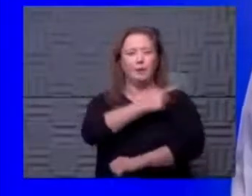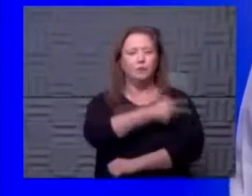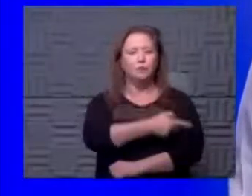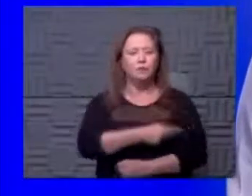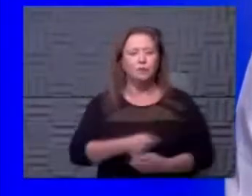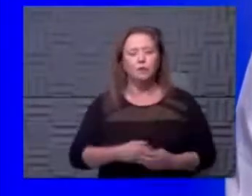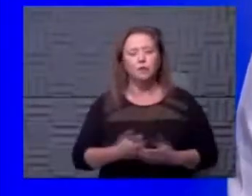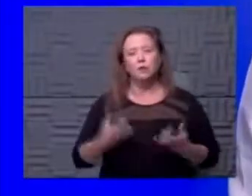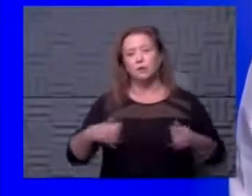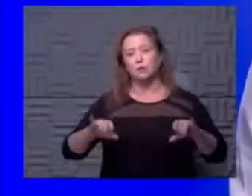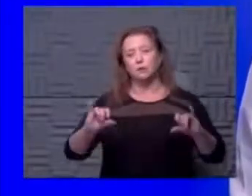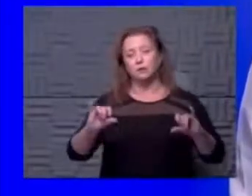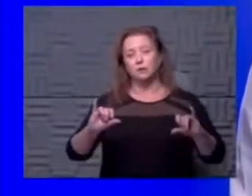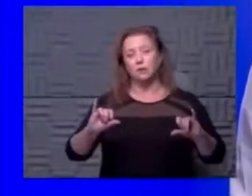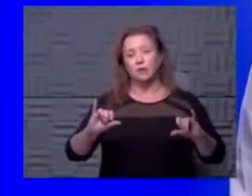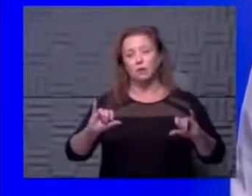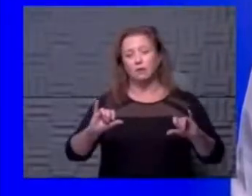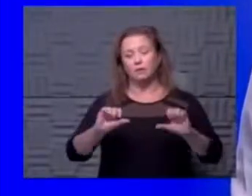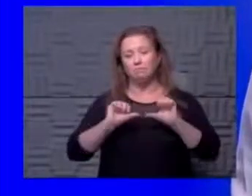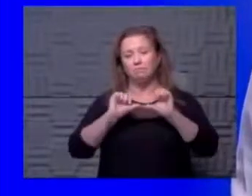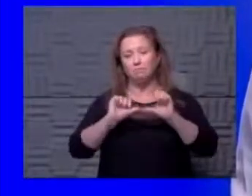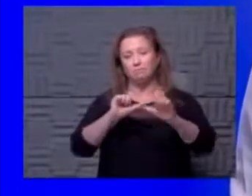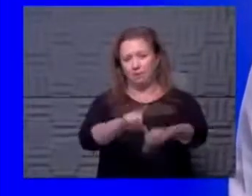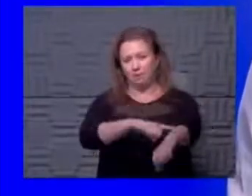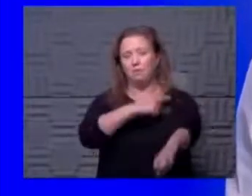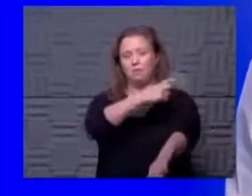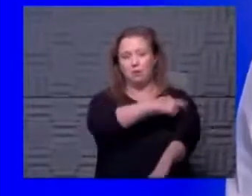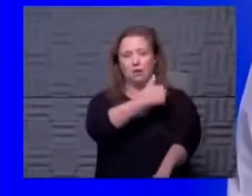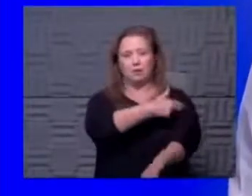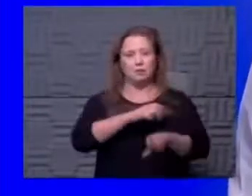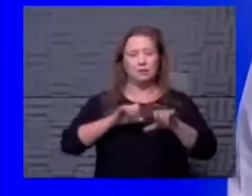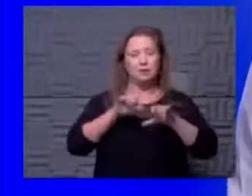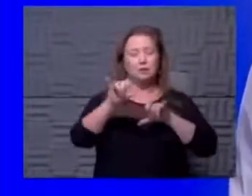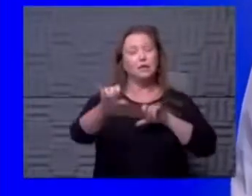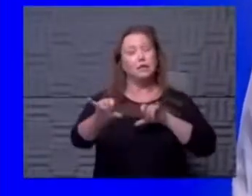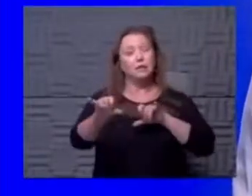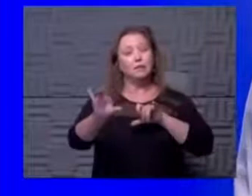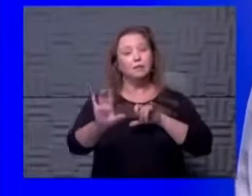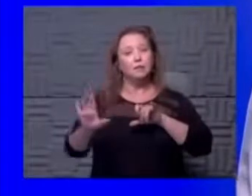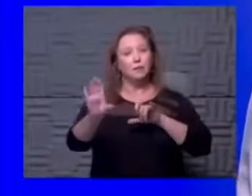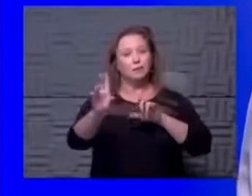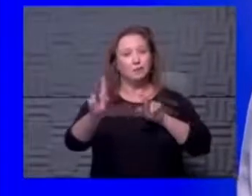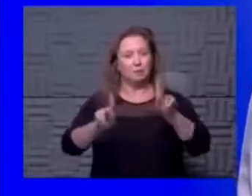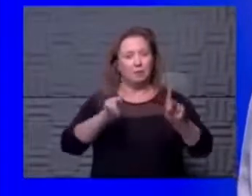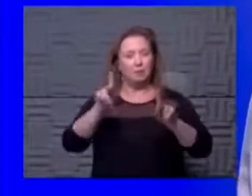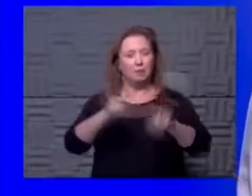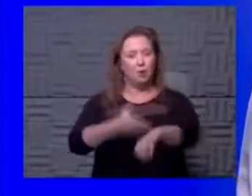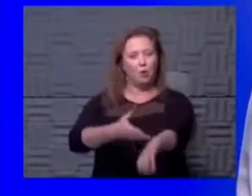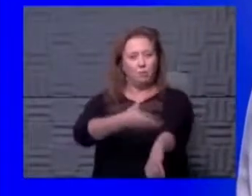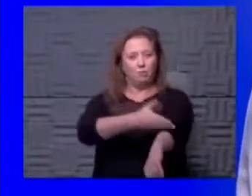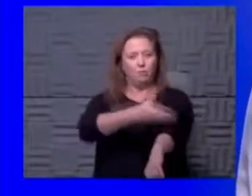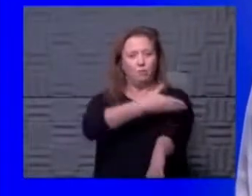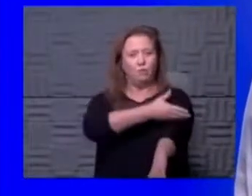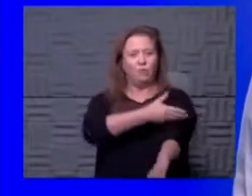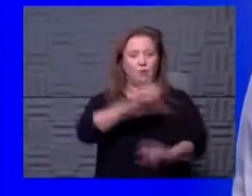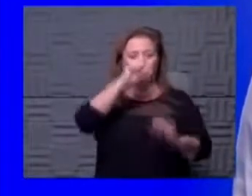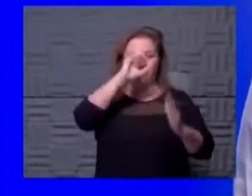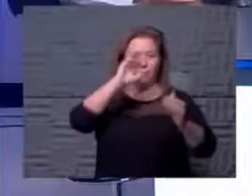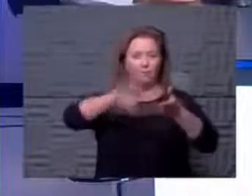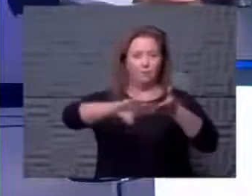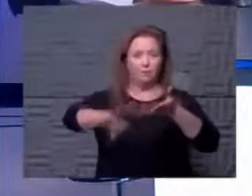So we still have some long hospitalizations, but those people are, getting better and hopefully be able to be discharged